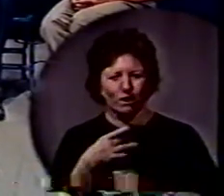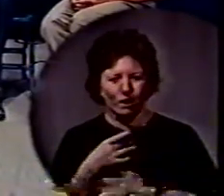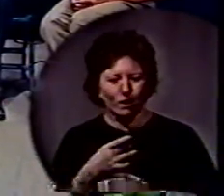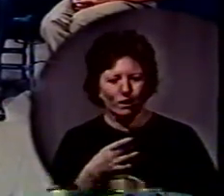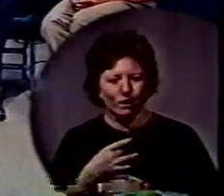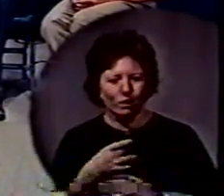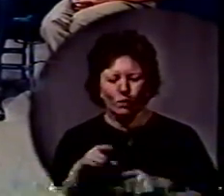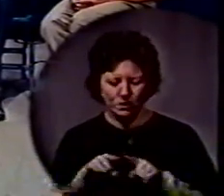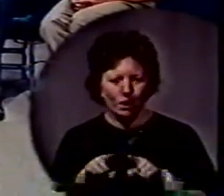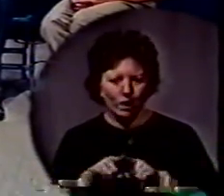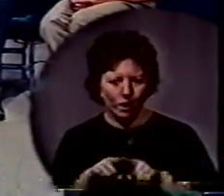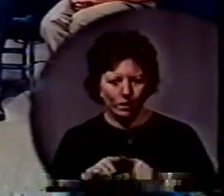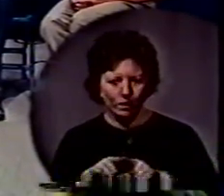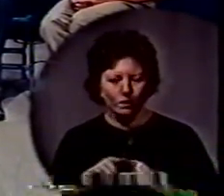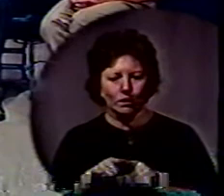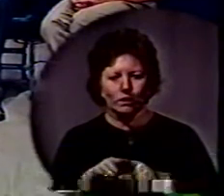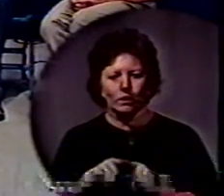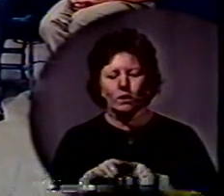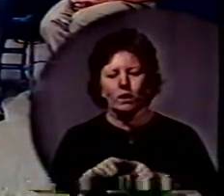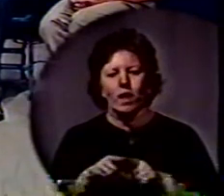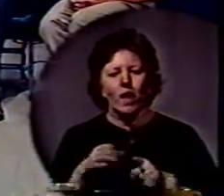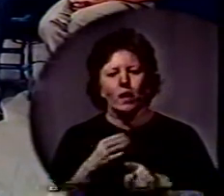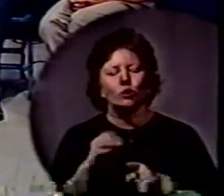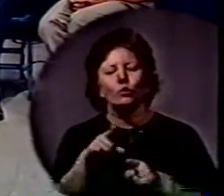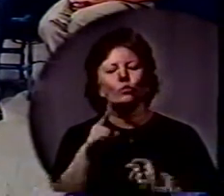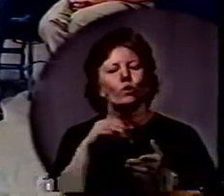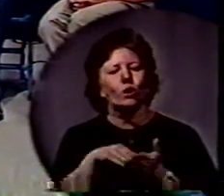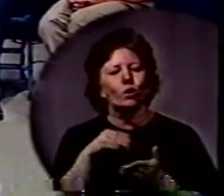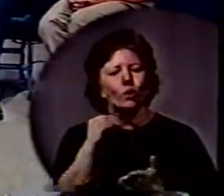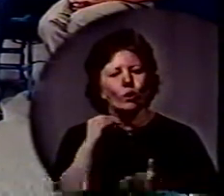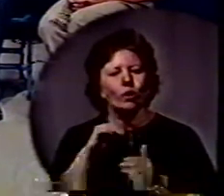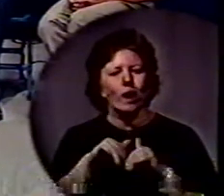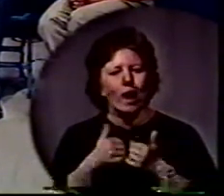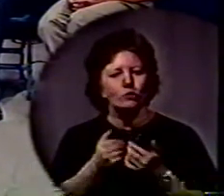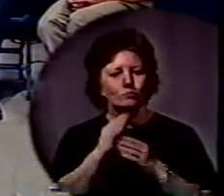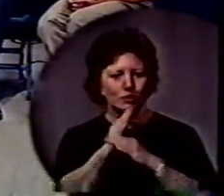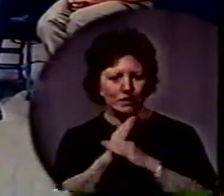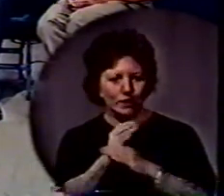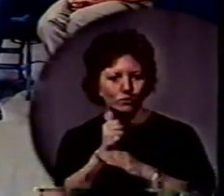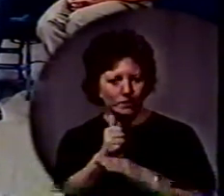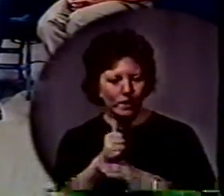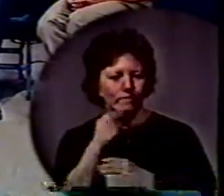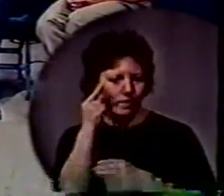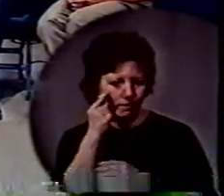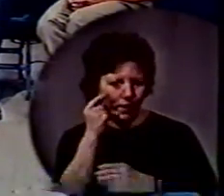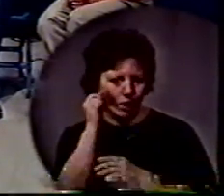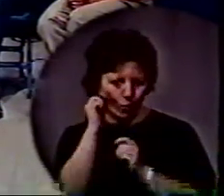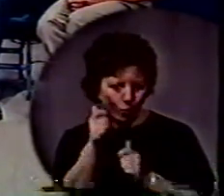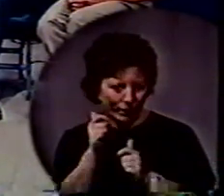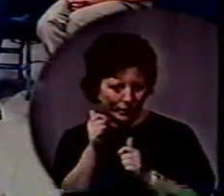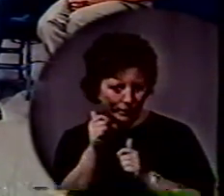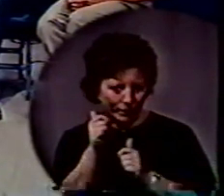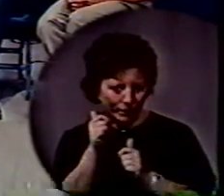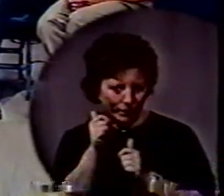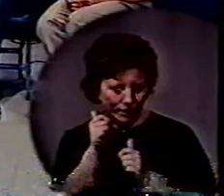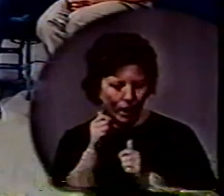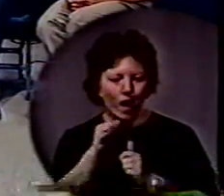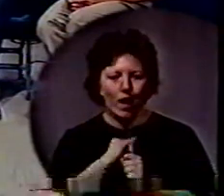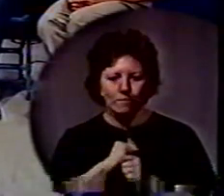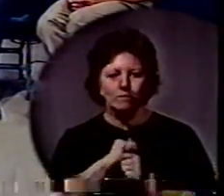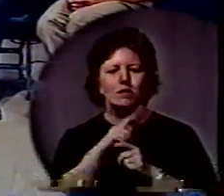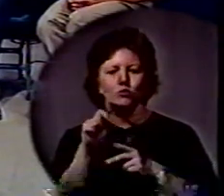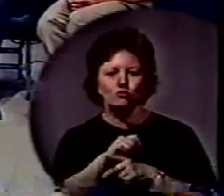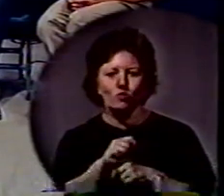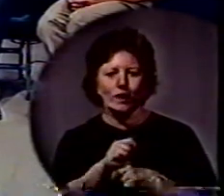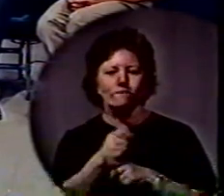how to protect yourself and think quickly. I've been training for 15 years in the martial arts, and I've